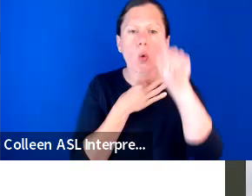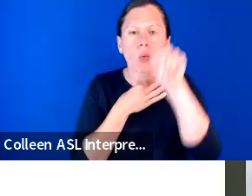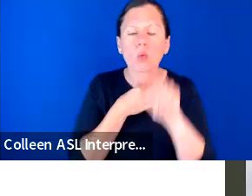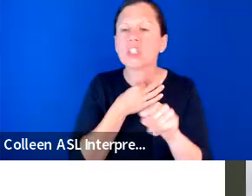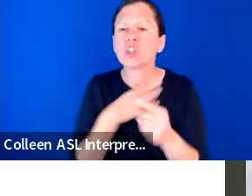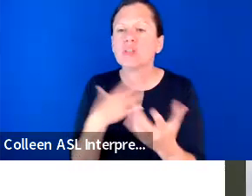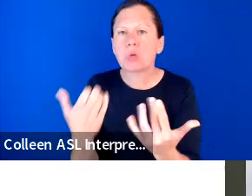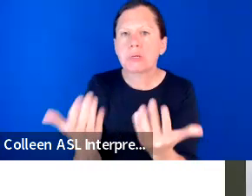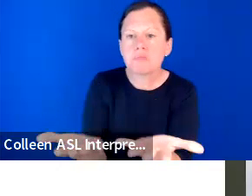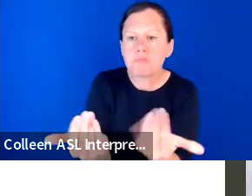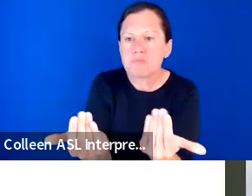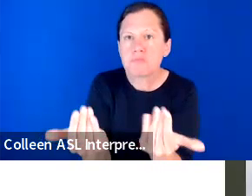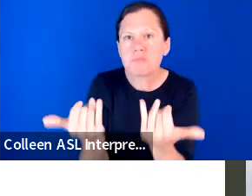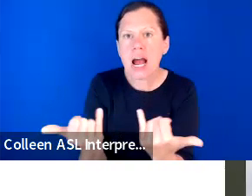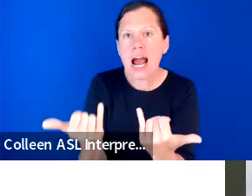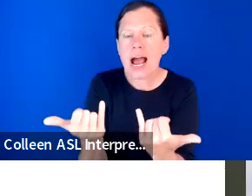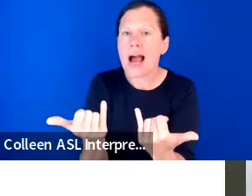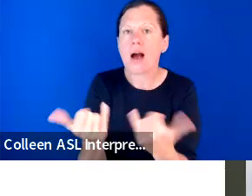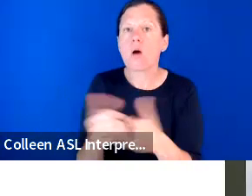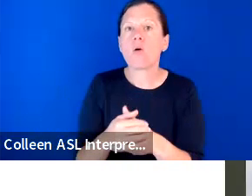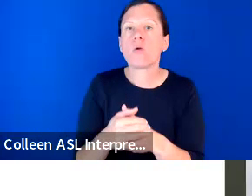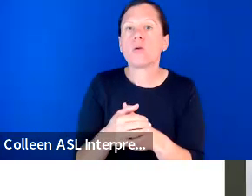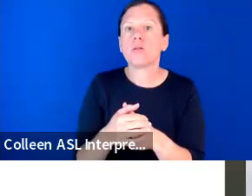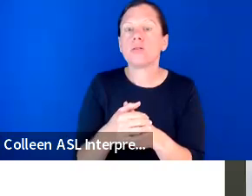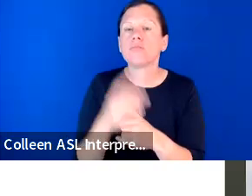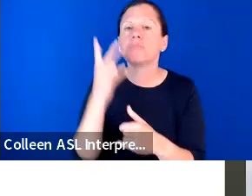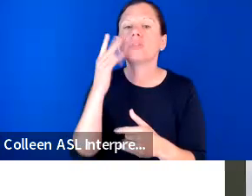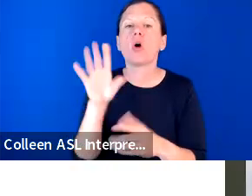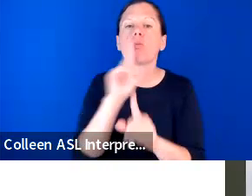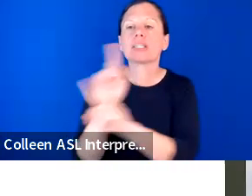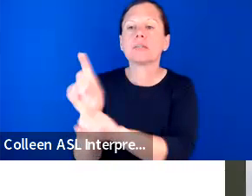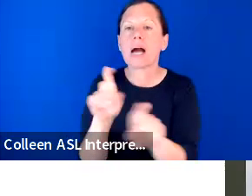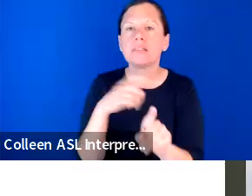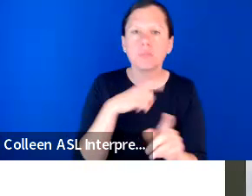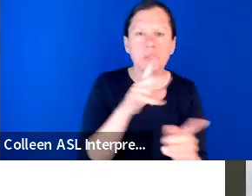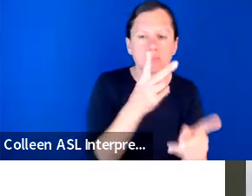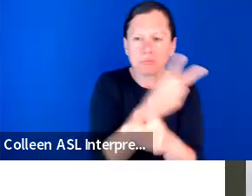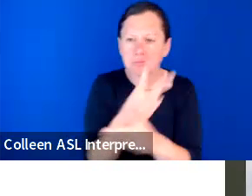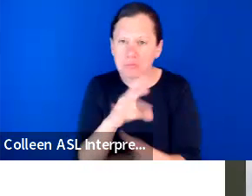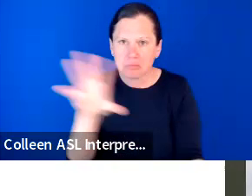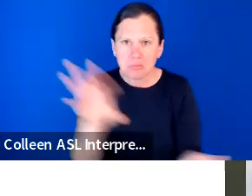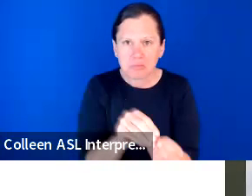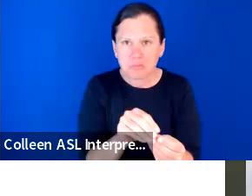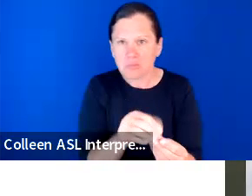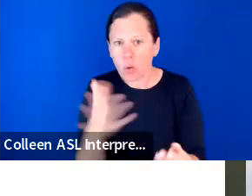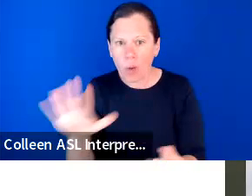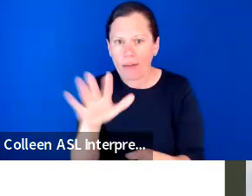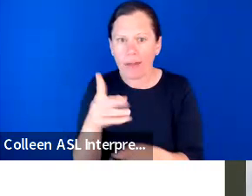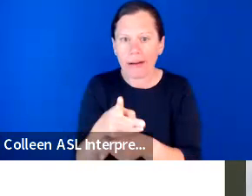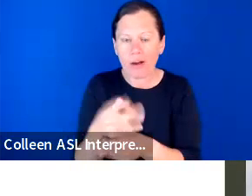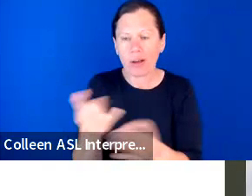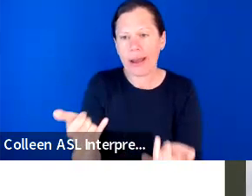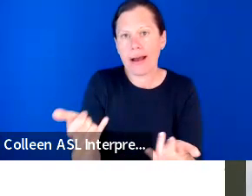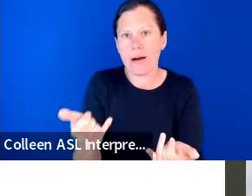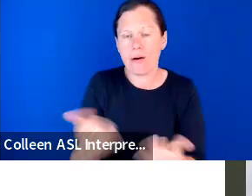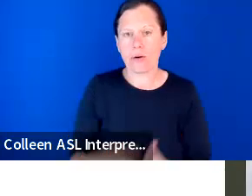just in a moment what the responses to the poll tell us about this group's experience with caregiving. But generally speaking, most of us have care stories